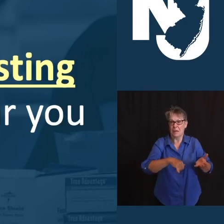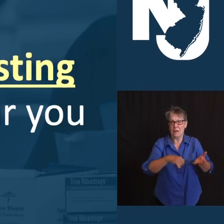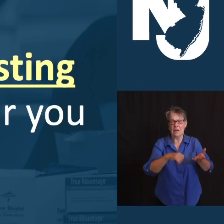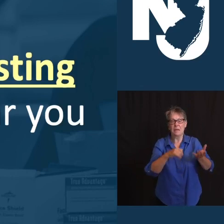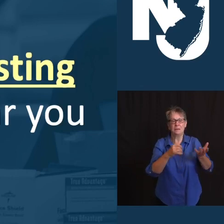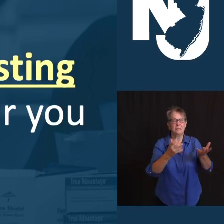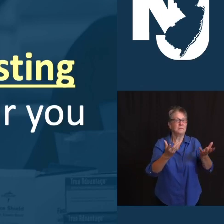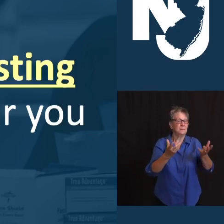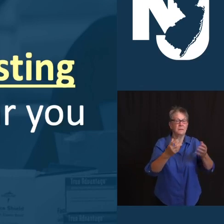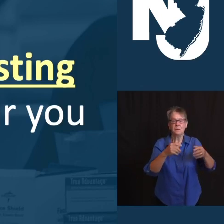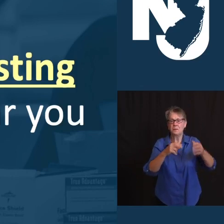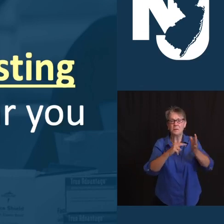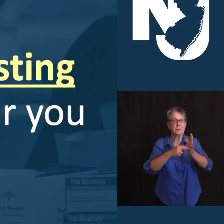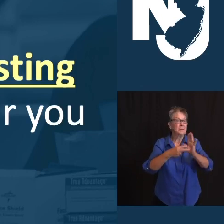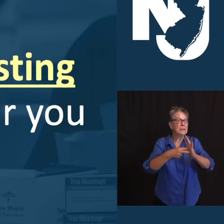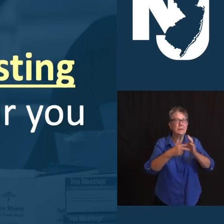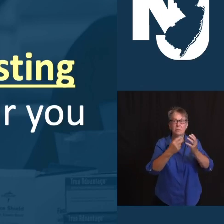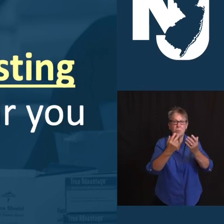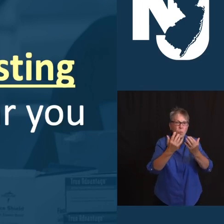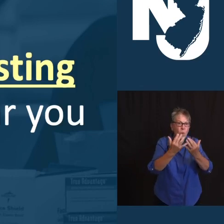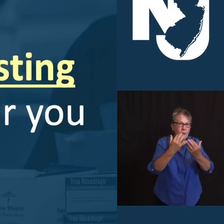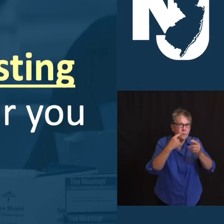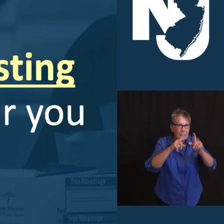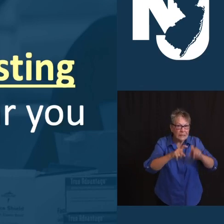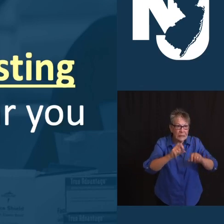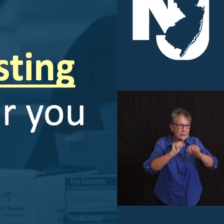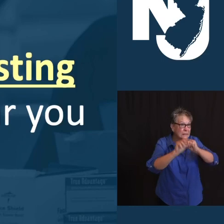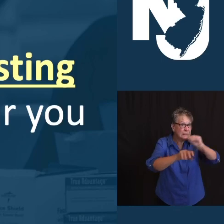nearest to you, simply go to that website,